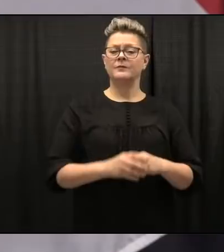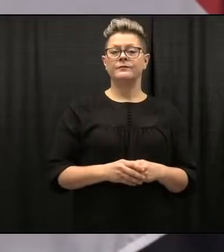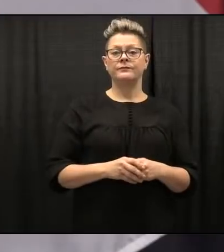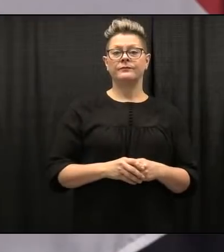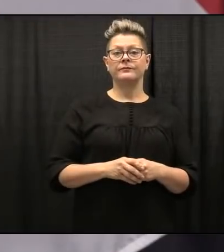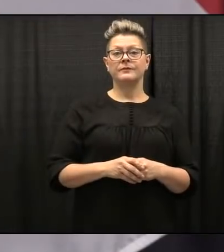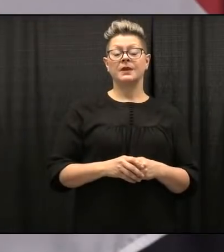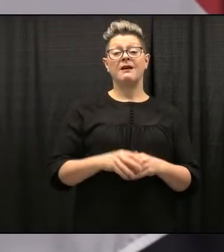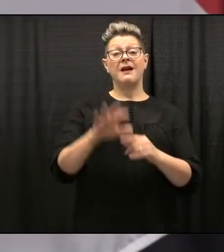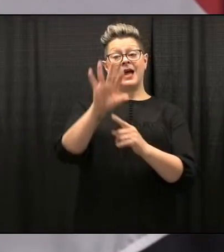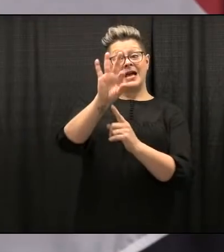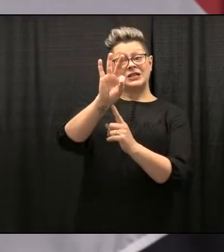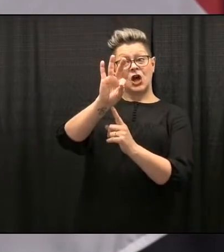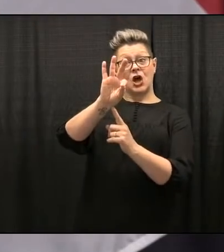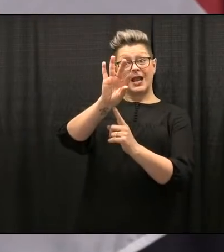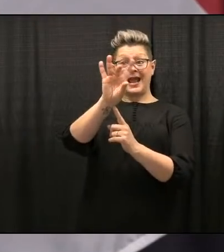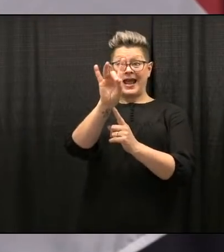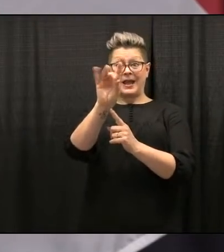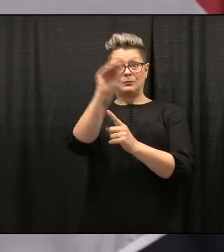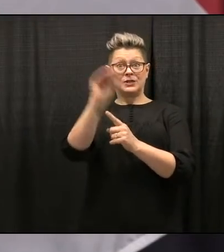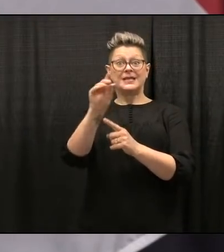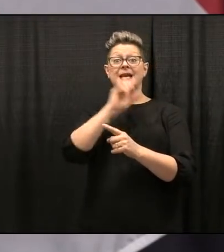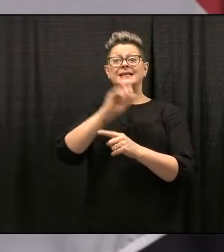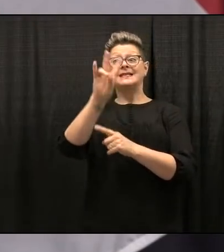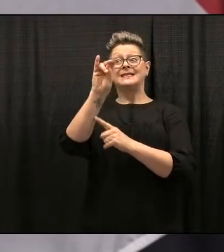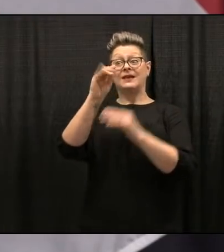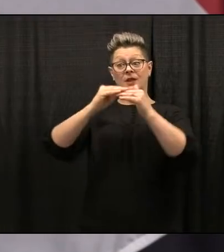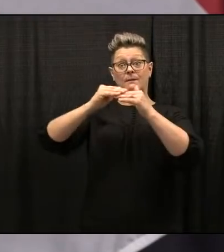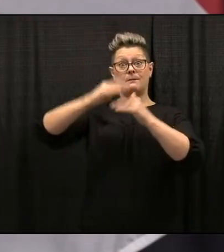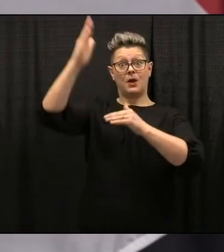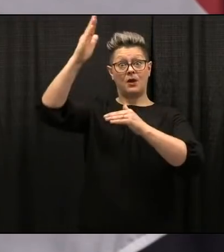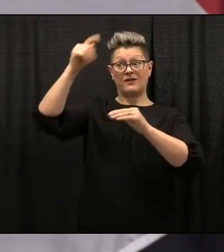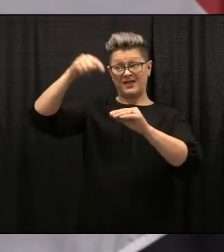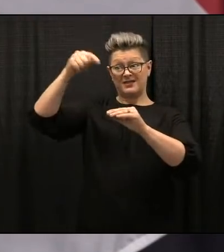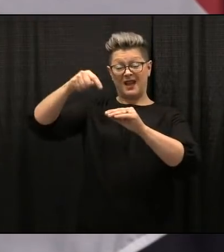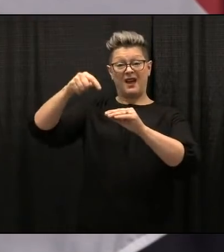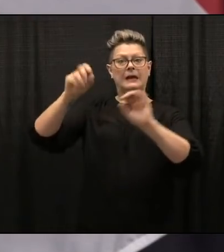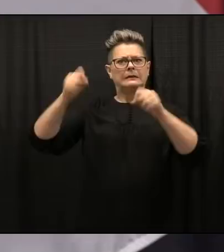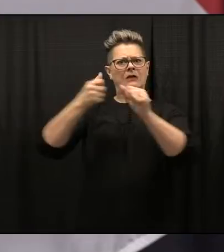98% of those over the age of 70 who are boosted can avoid